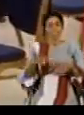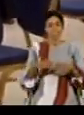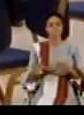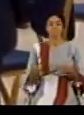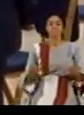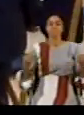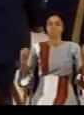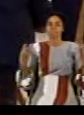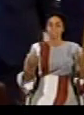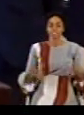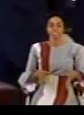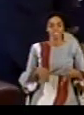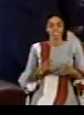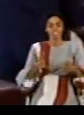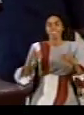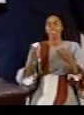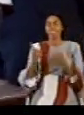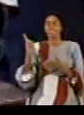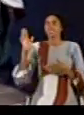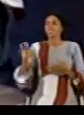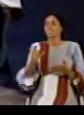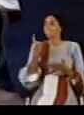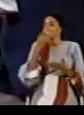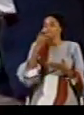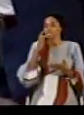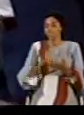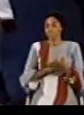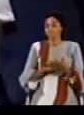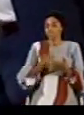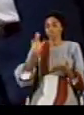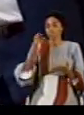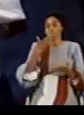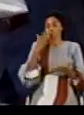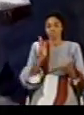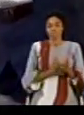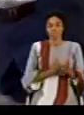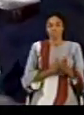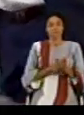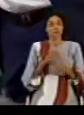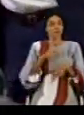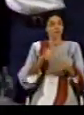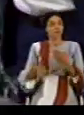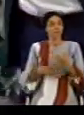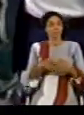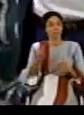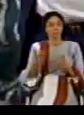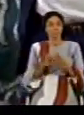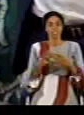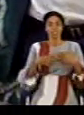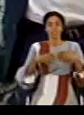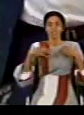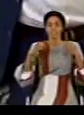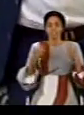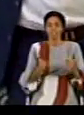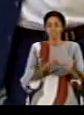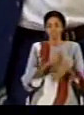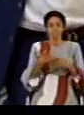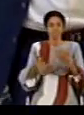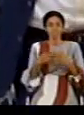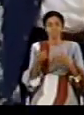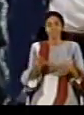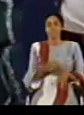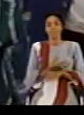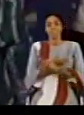saved. Let's give God the glory, let's give God the praise. And for all the people that have been healed, for all the people that have been liberated, set